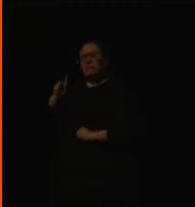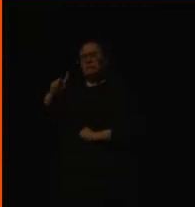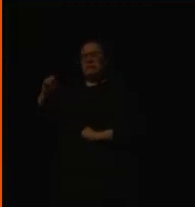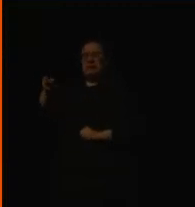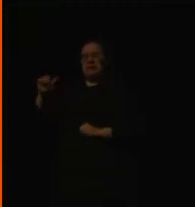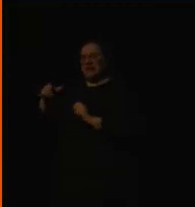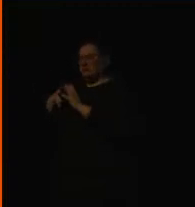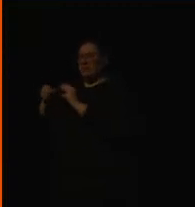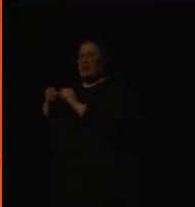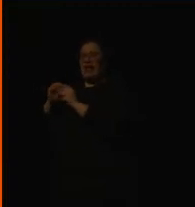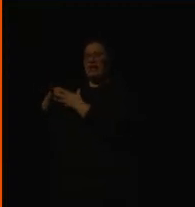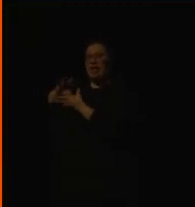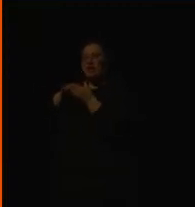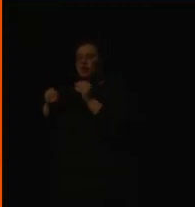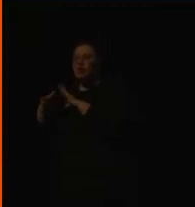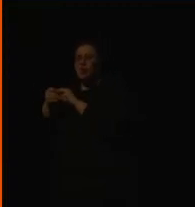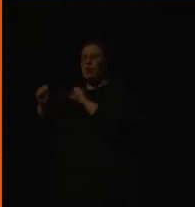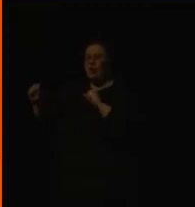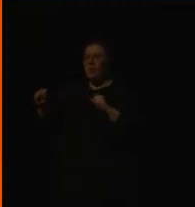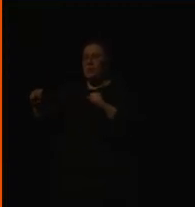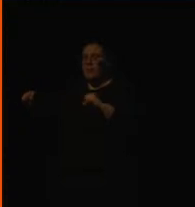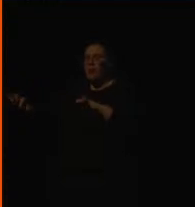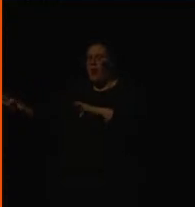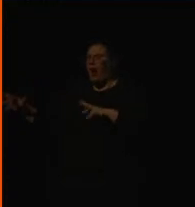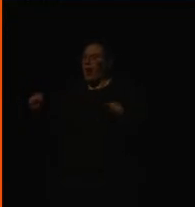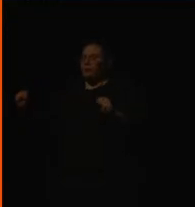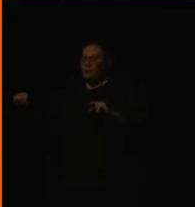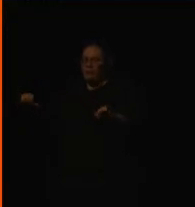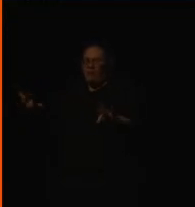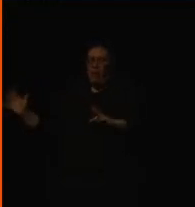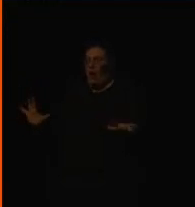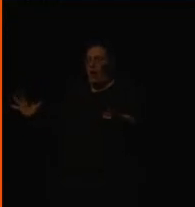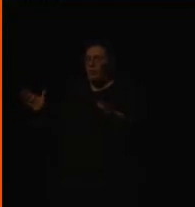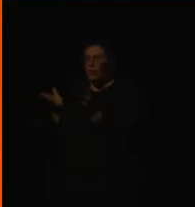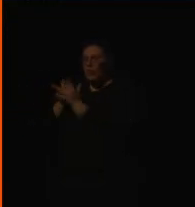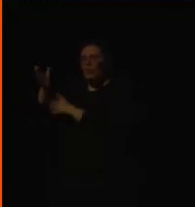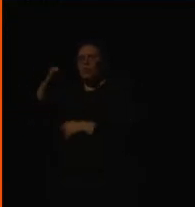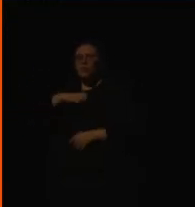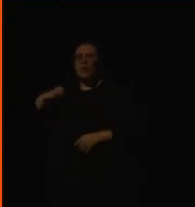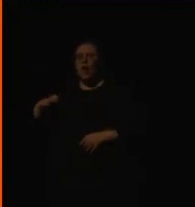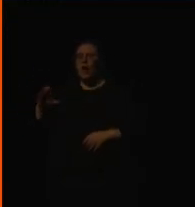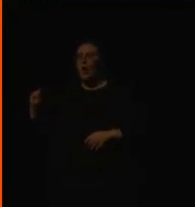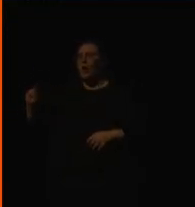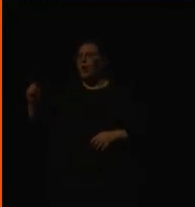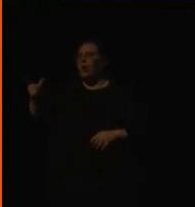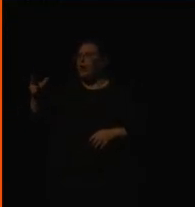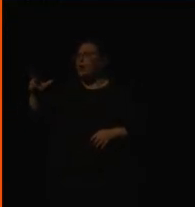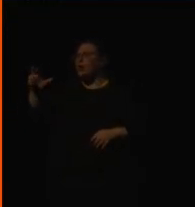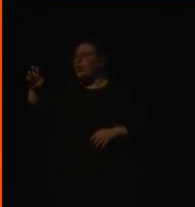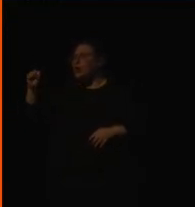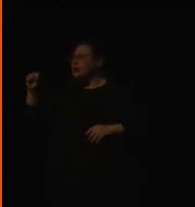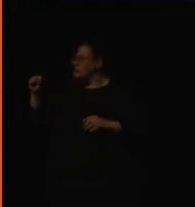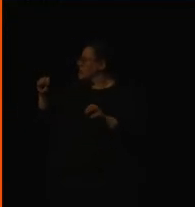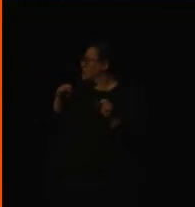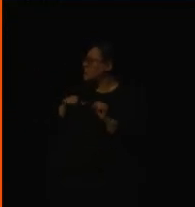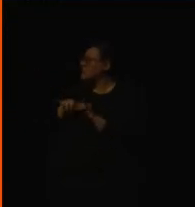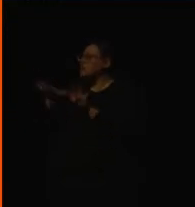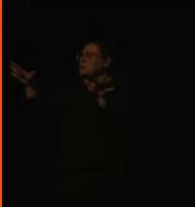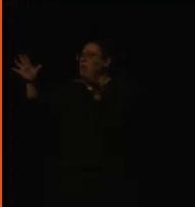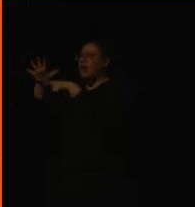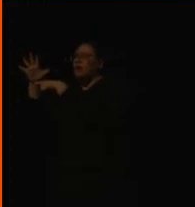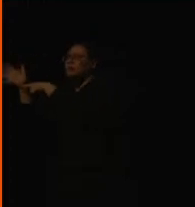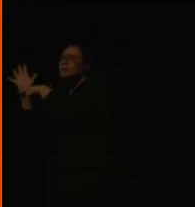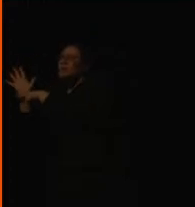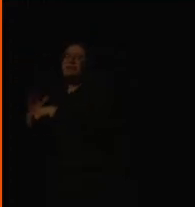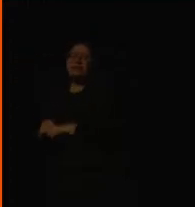story became louder and louder. The sound of it would echo through the halls of Congress. It would reverberate out on movie screens and